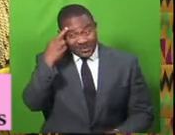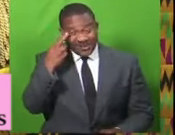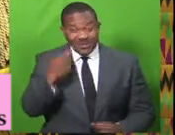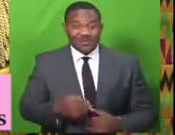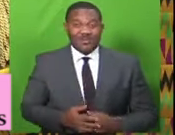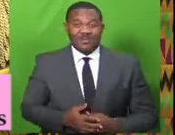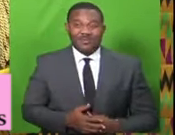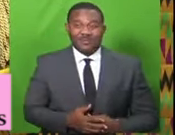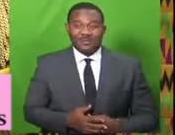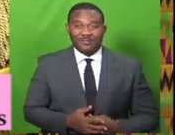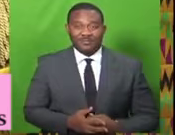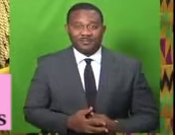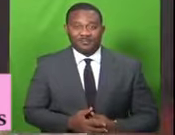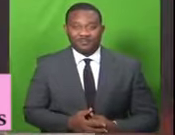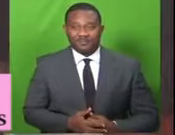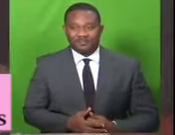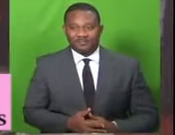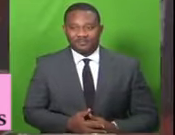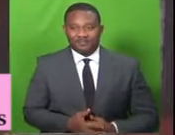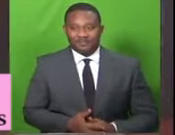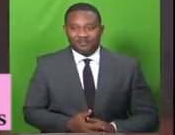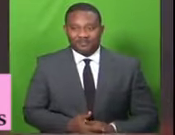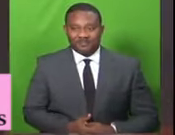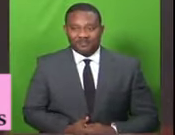result of that,